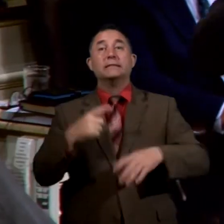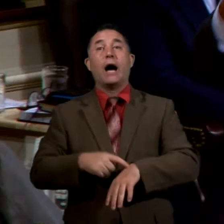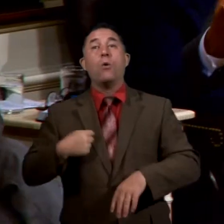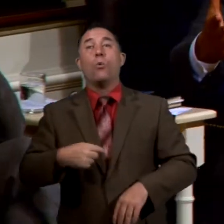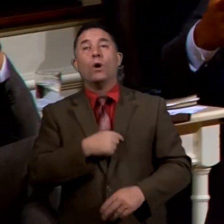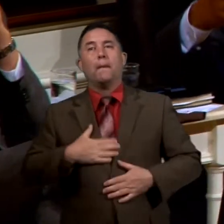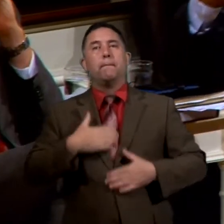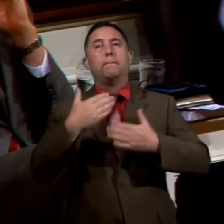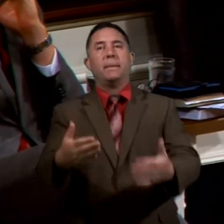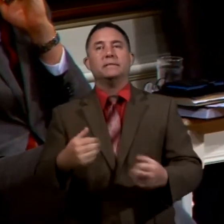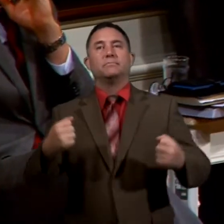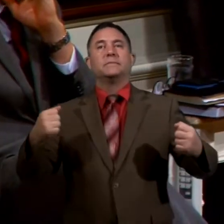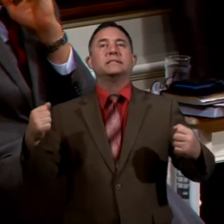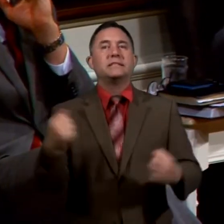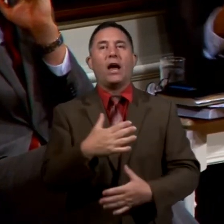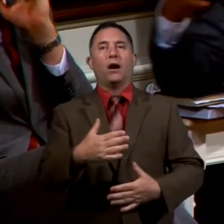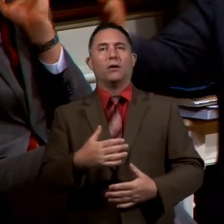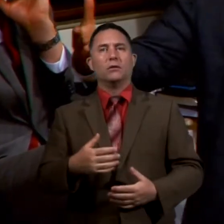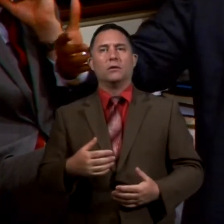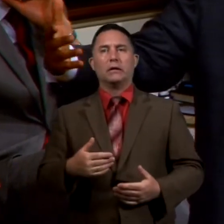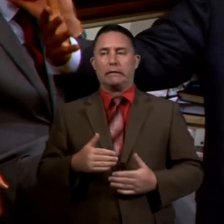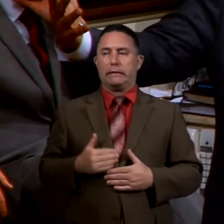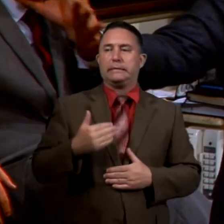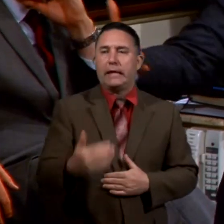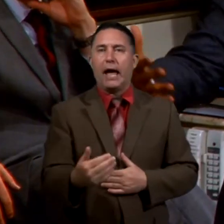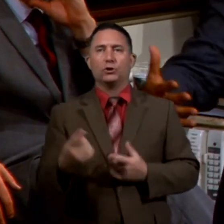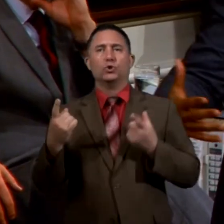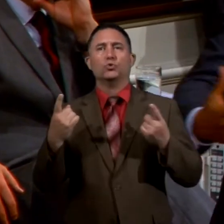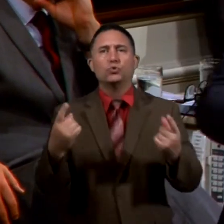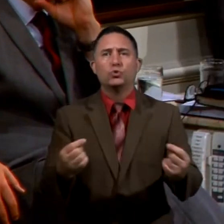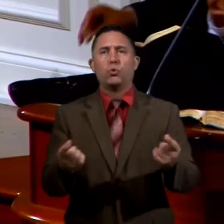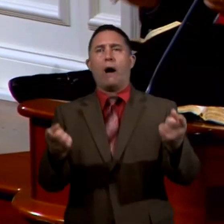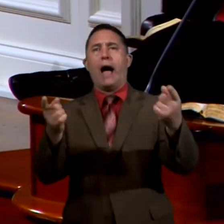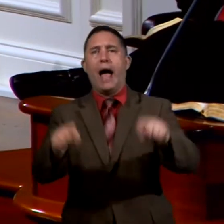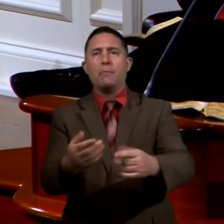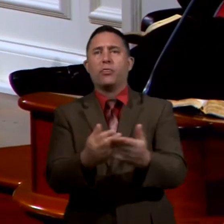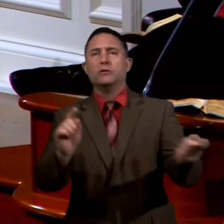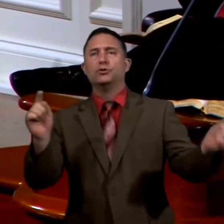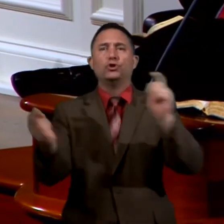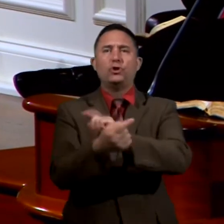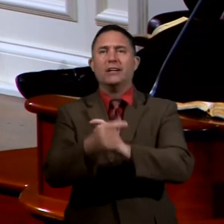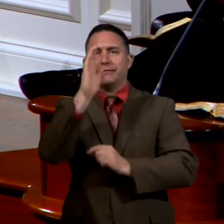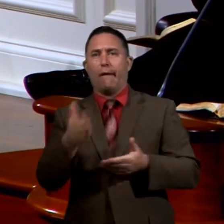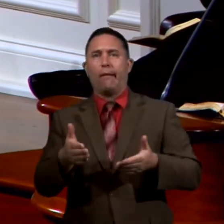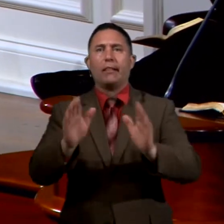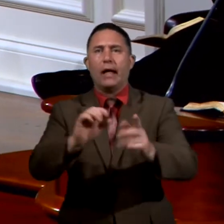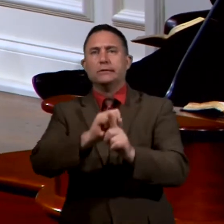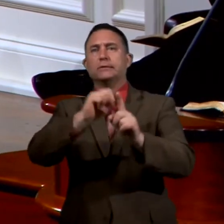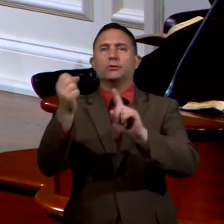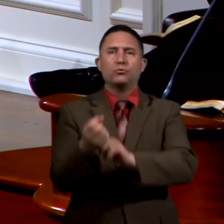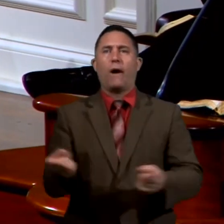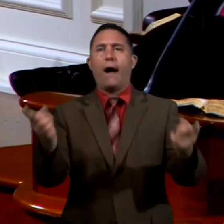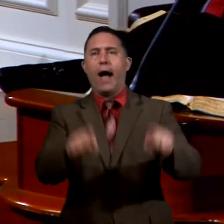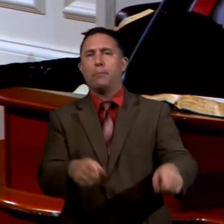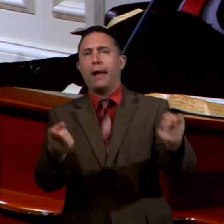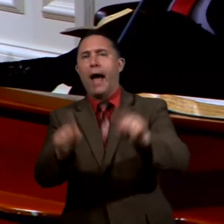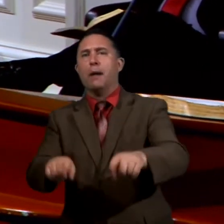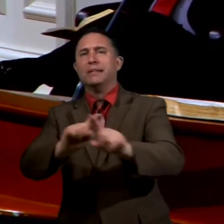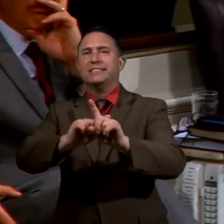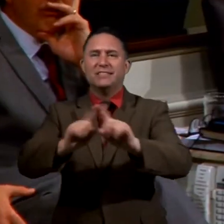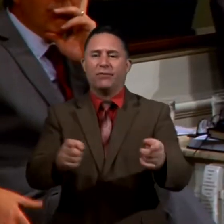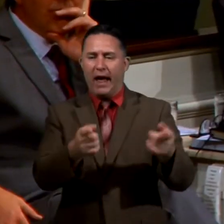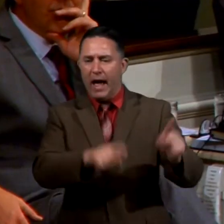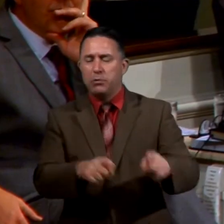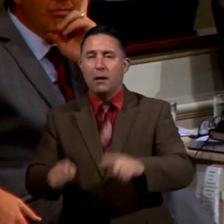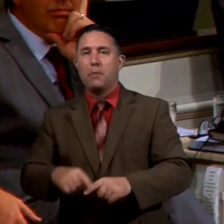can admit to being scared of what is next and what will happen when things change and God allows circumstances to take different courses.